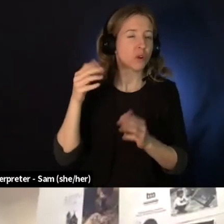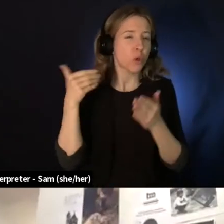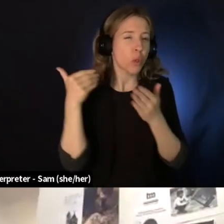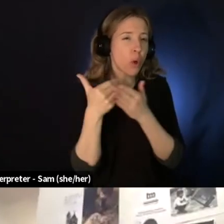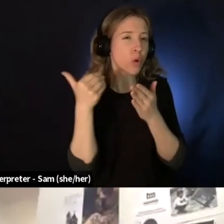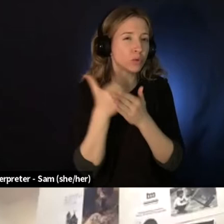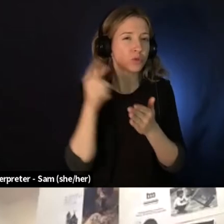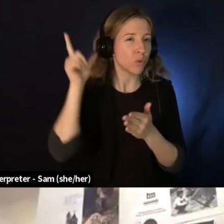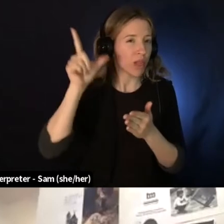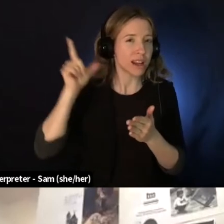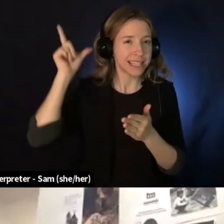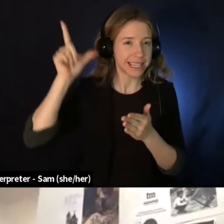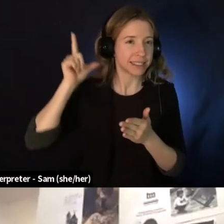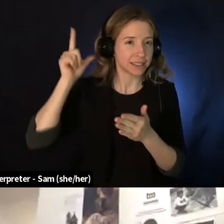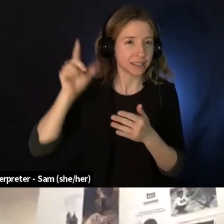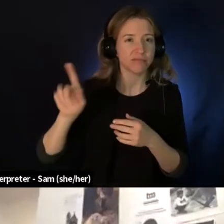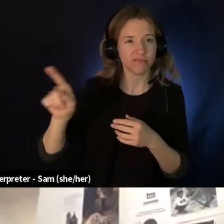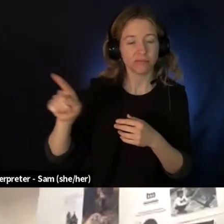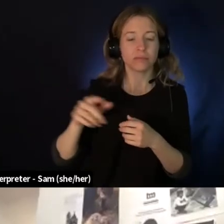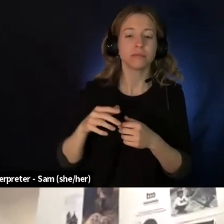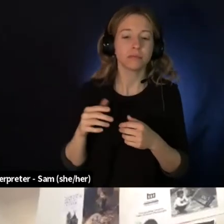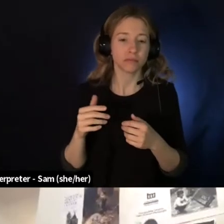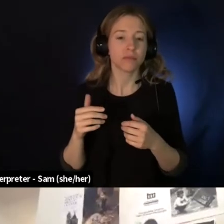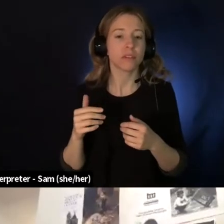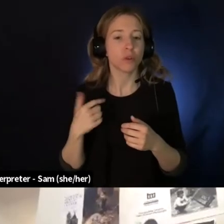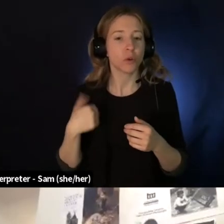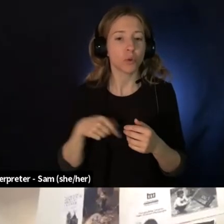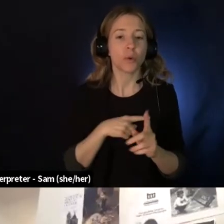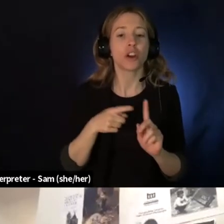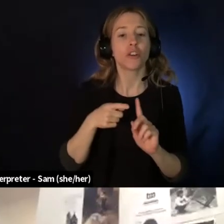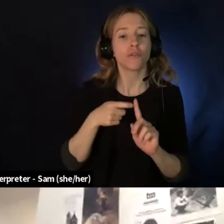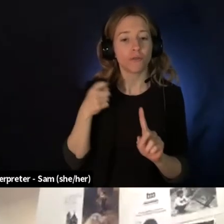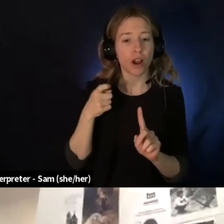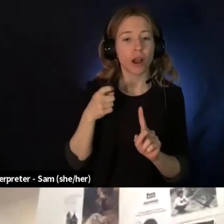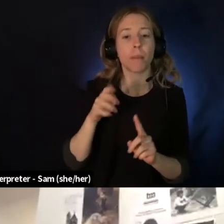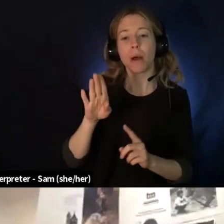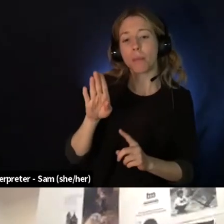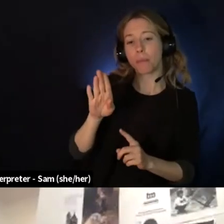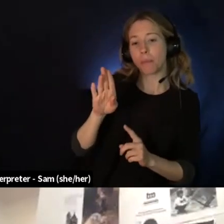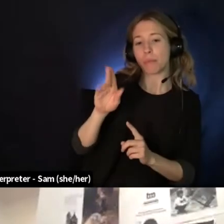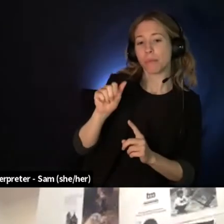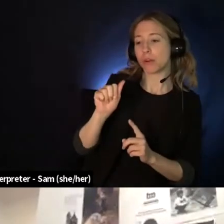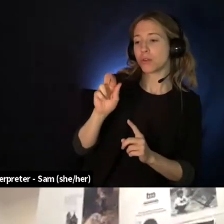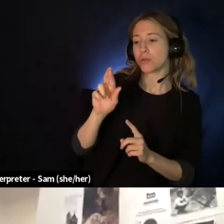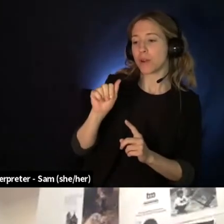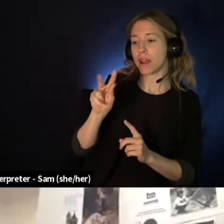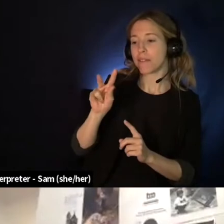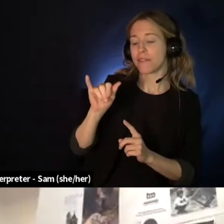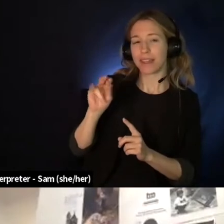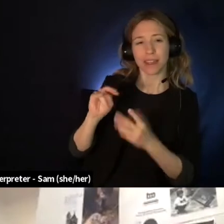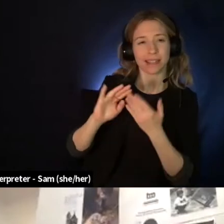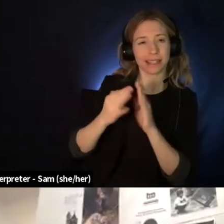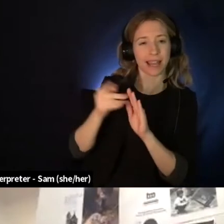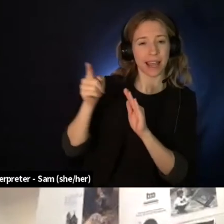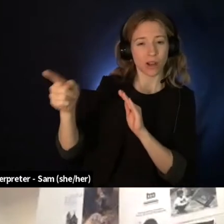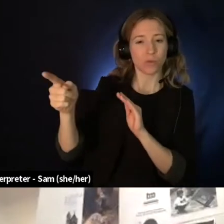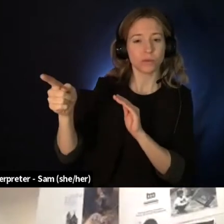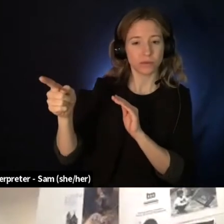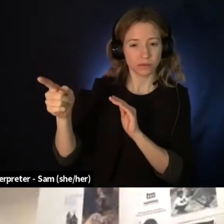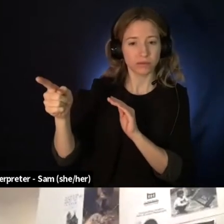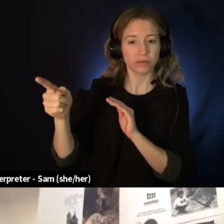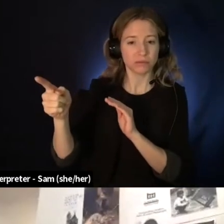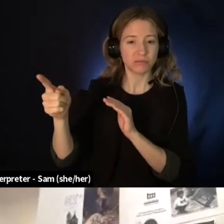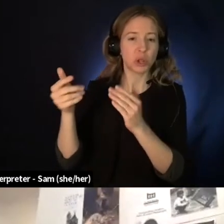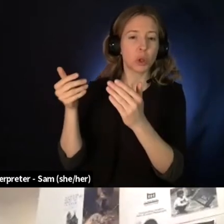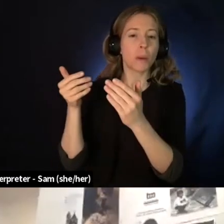people of the Thames, and about 40 miles up the Thames River